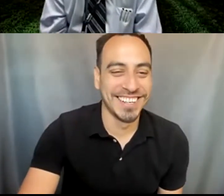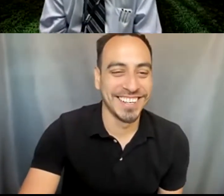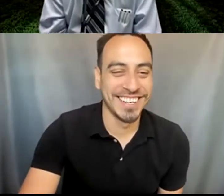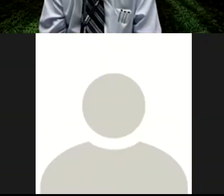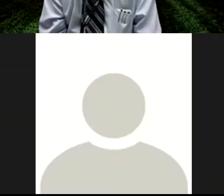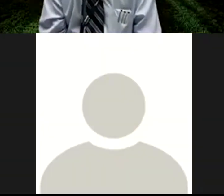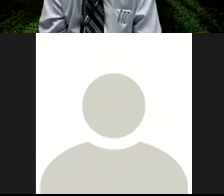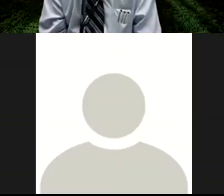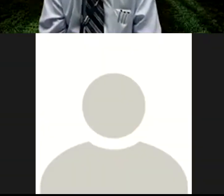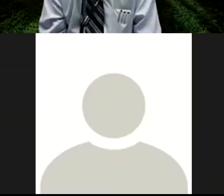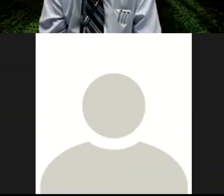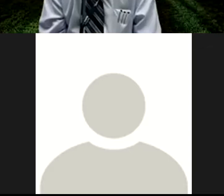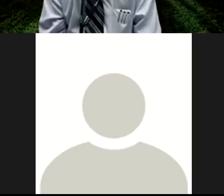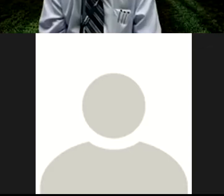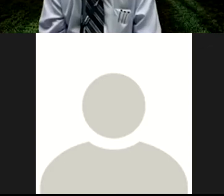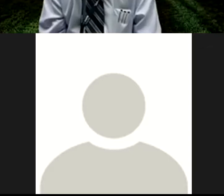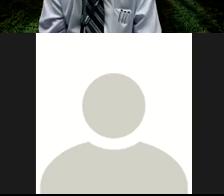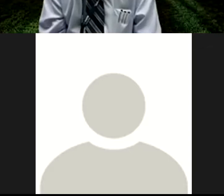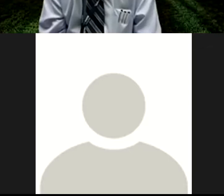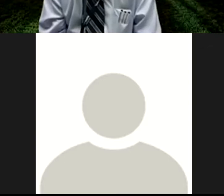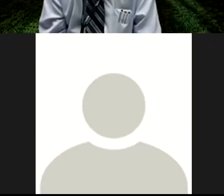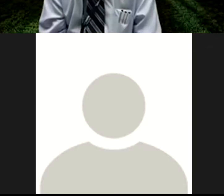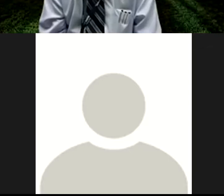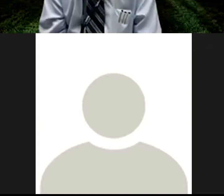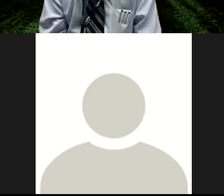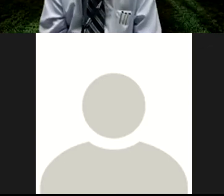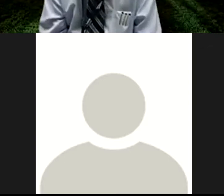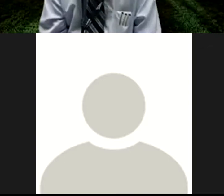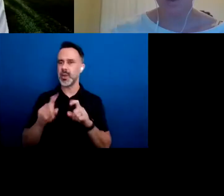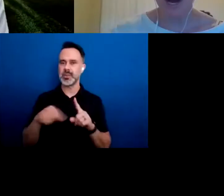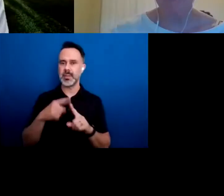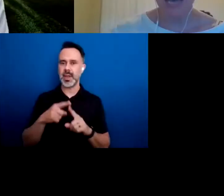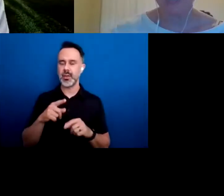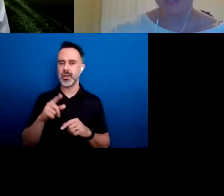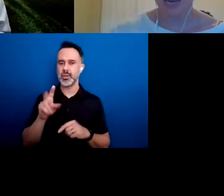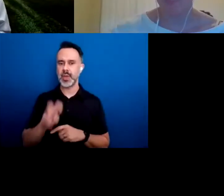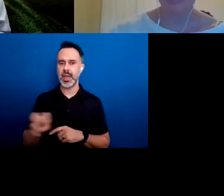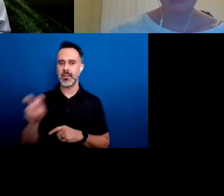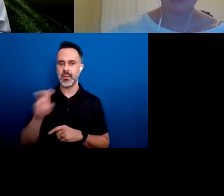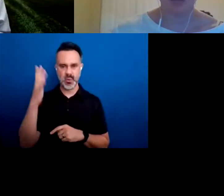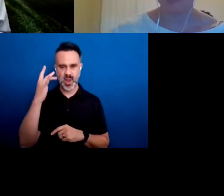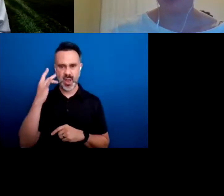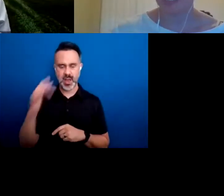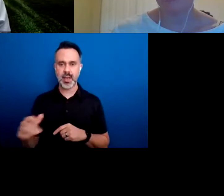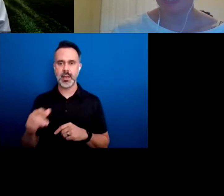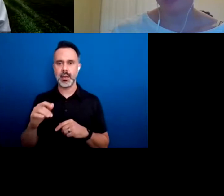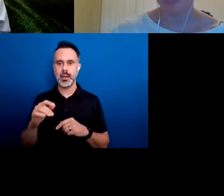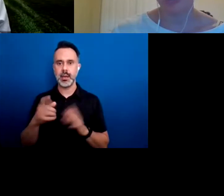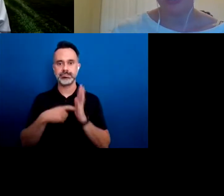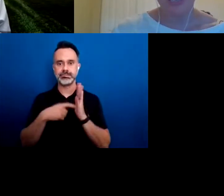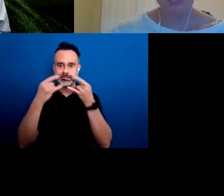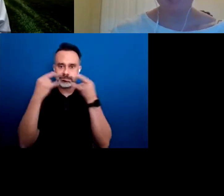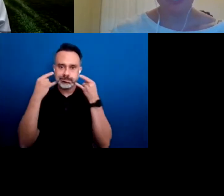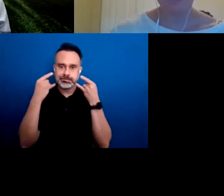So we have a question about travel. Why is it necessary for the fully vaccinated to wear masks on airplanes and public